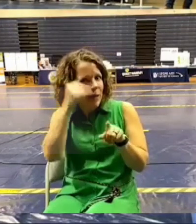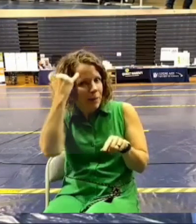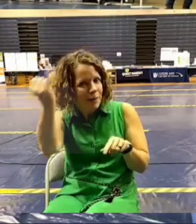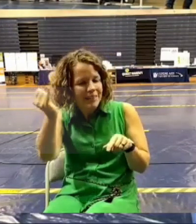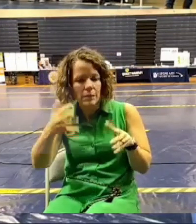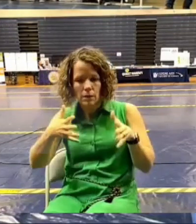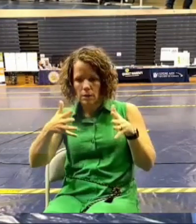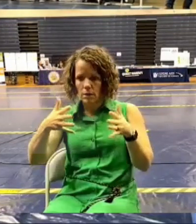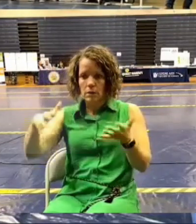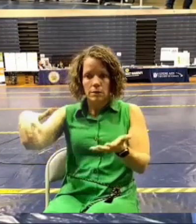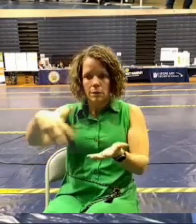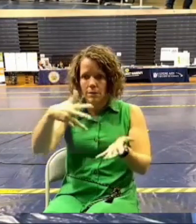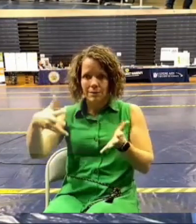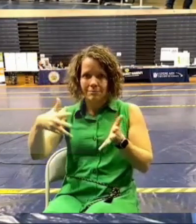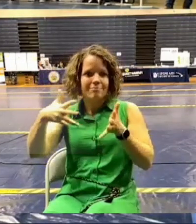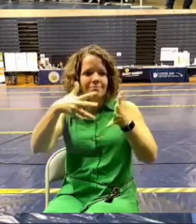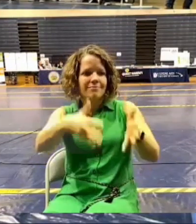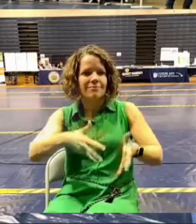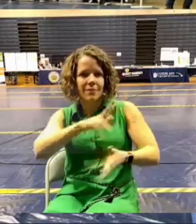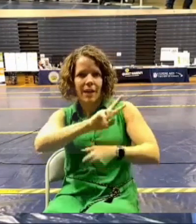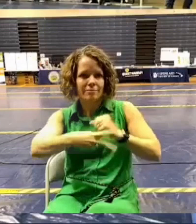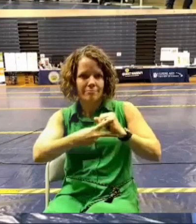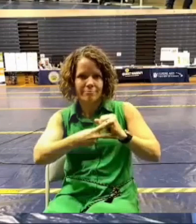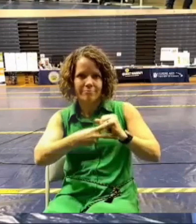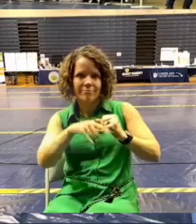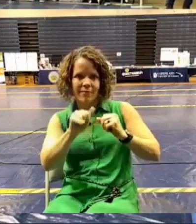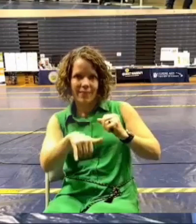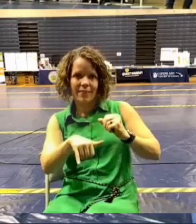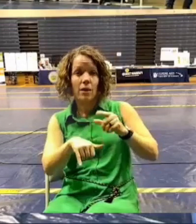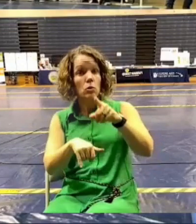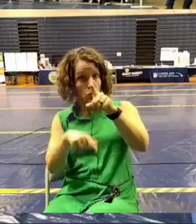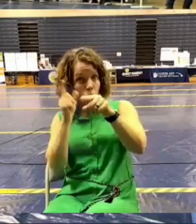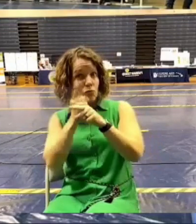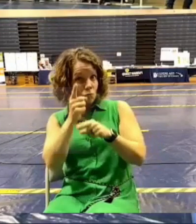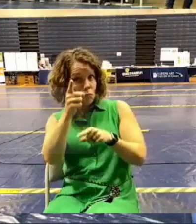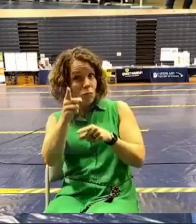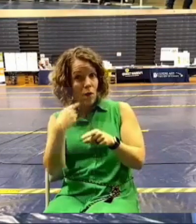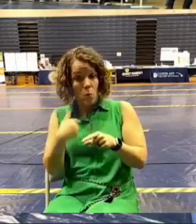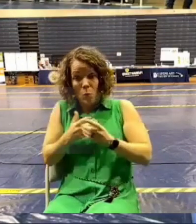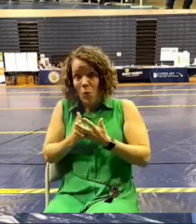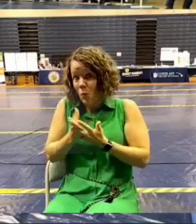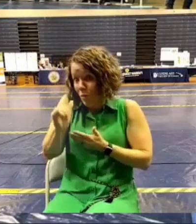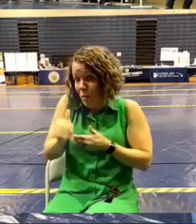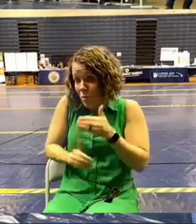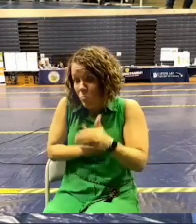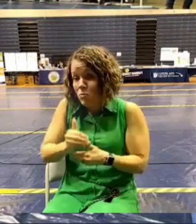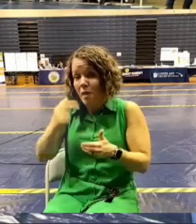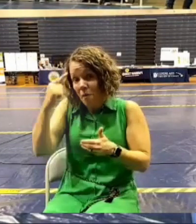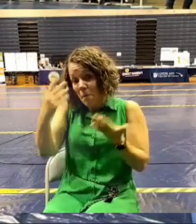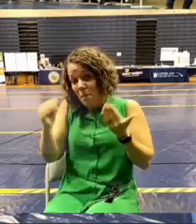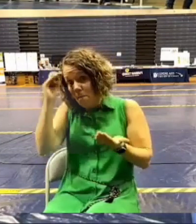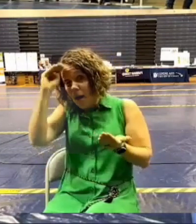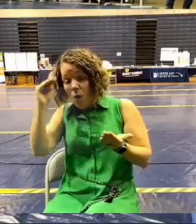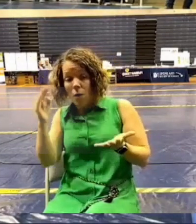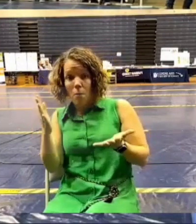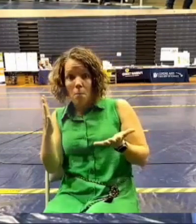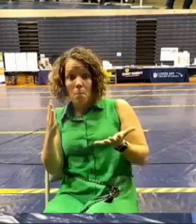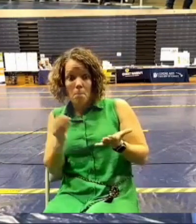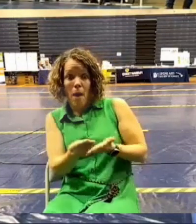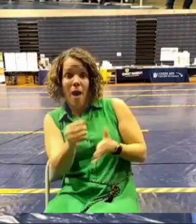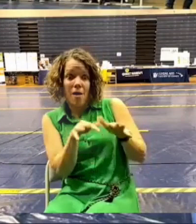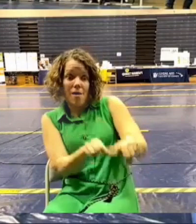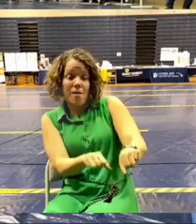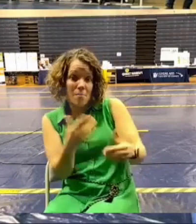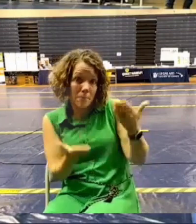that eminent domain process still, you are correct. Now, the part about bypassing